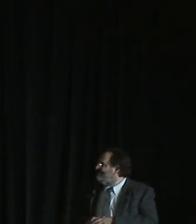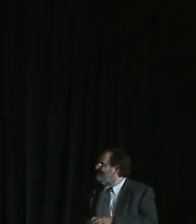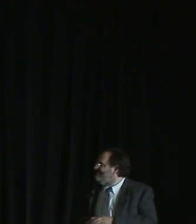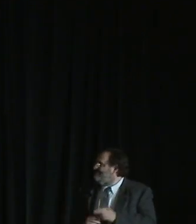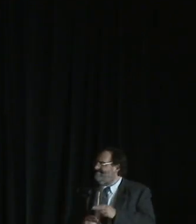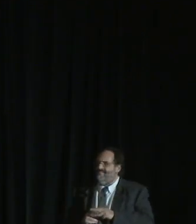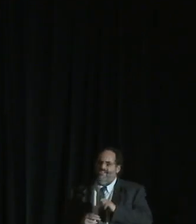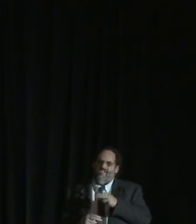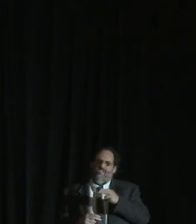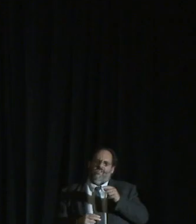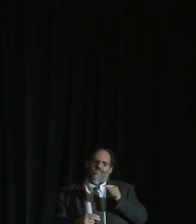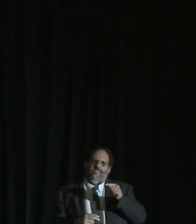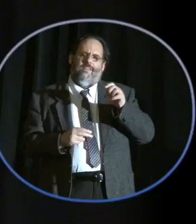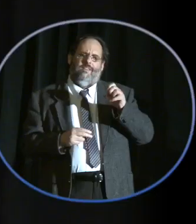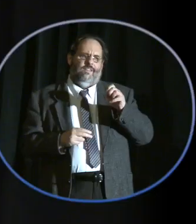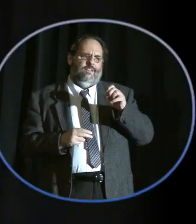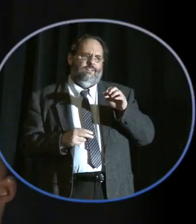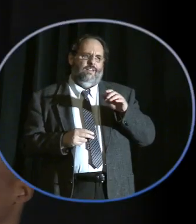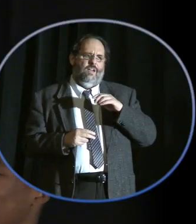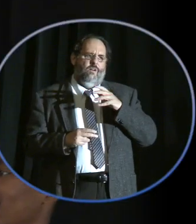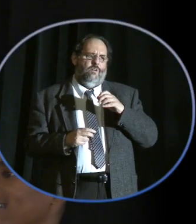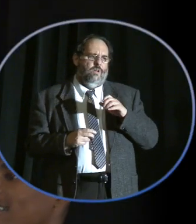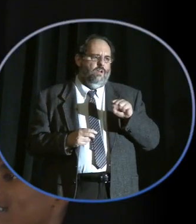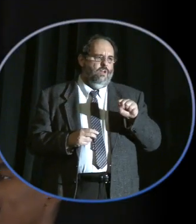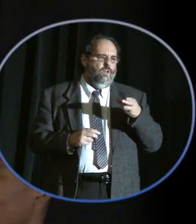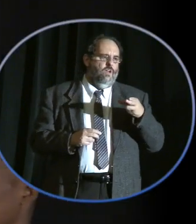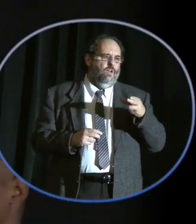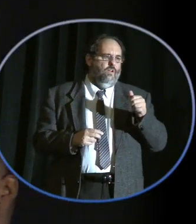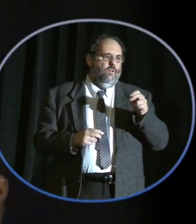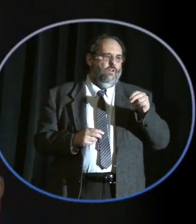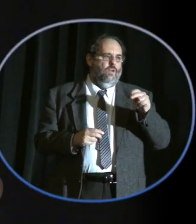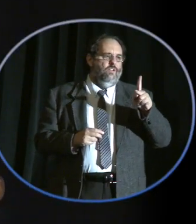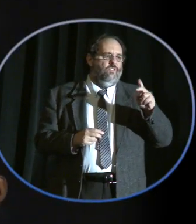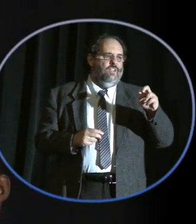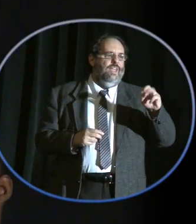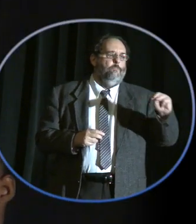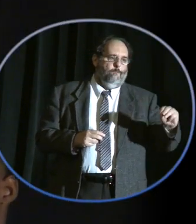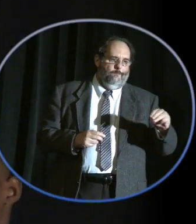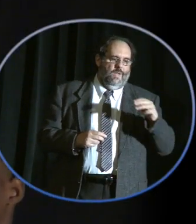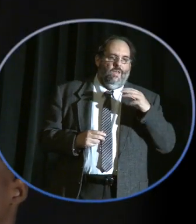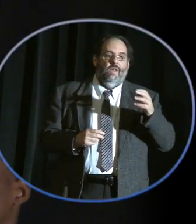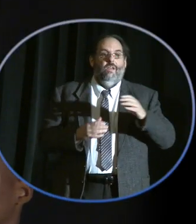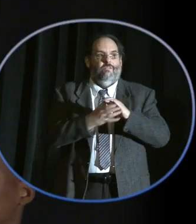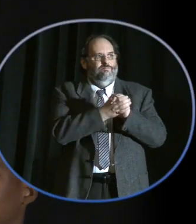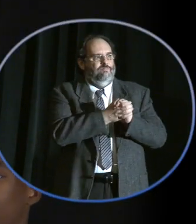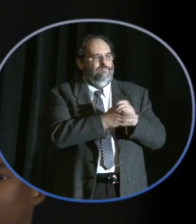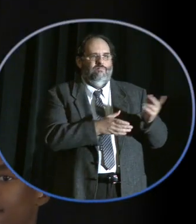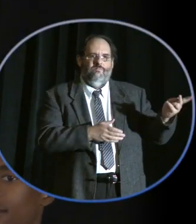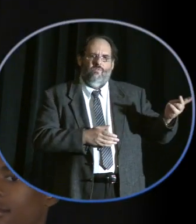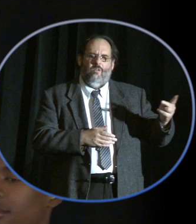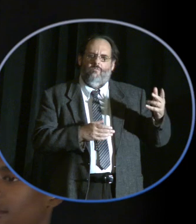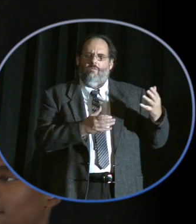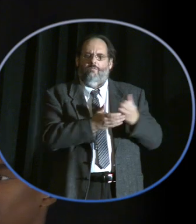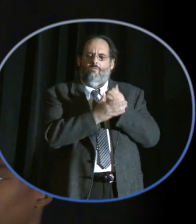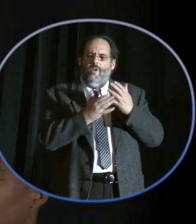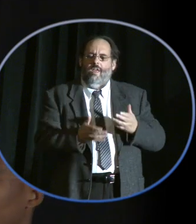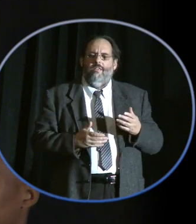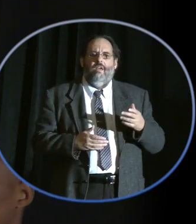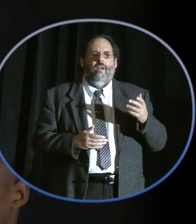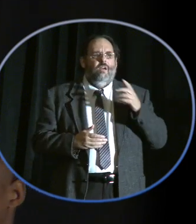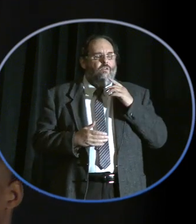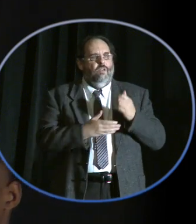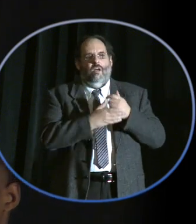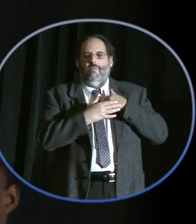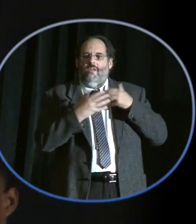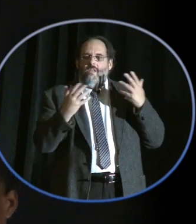My name is Shaquem Tindall. I wanted to give a big shout out to Joseph Jones and John Brothers. Squeegee helped me